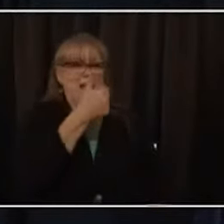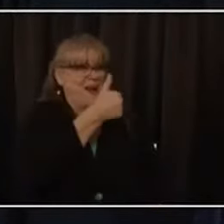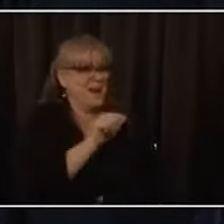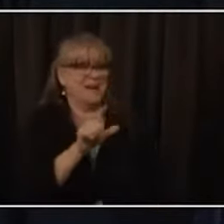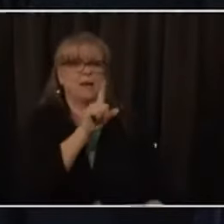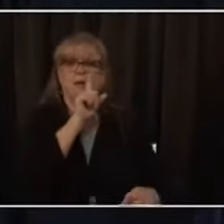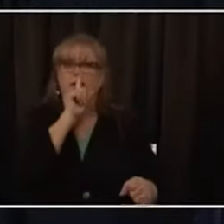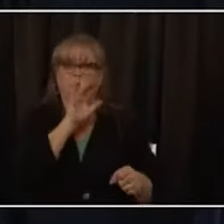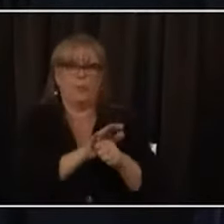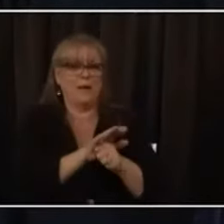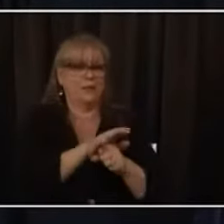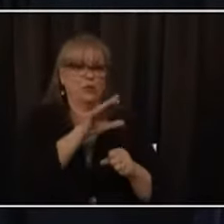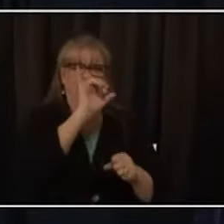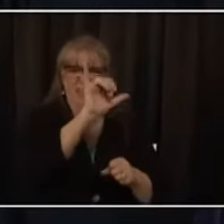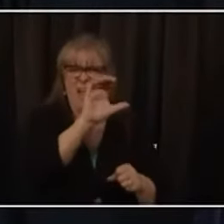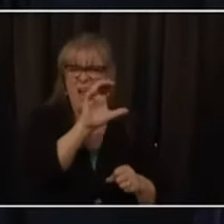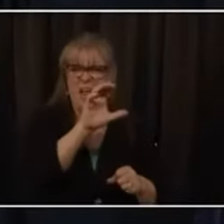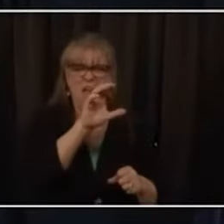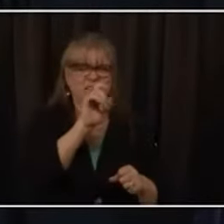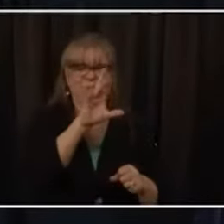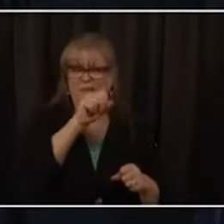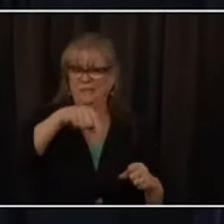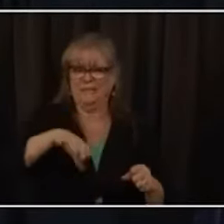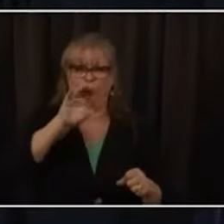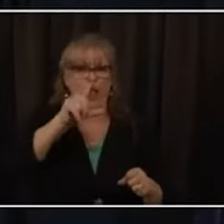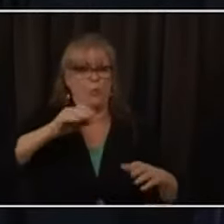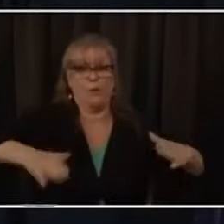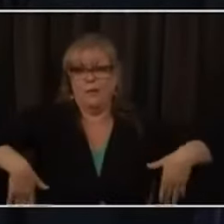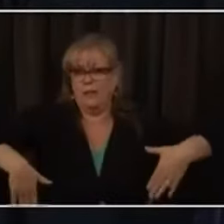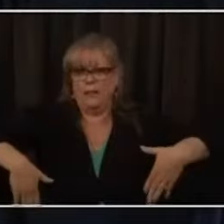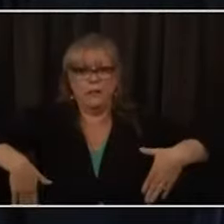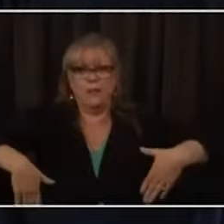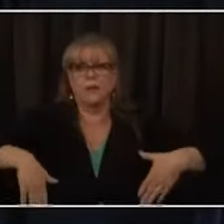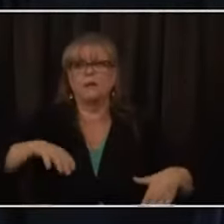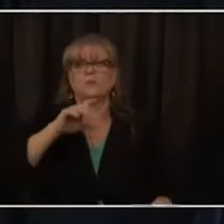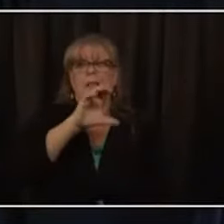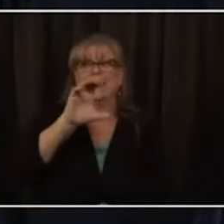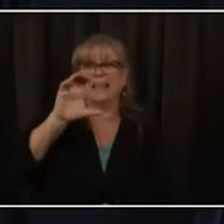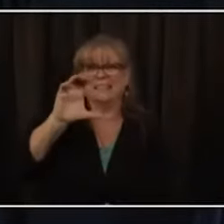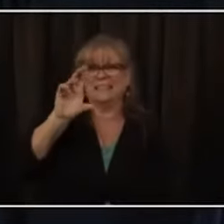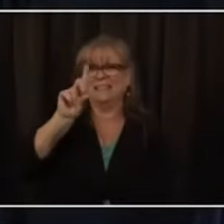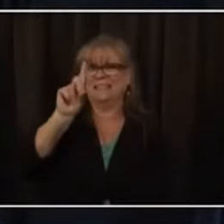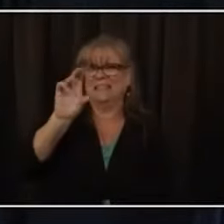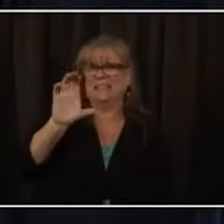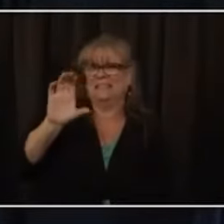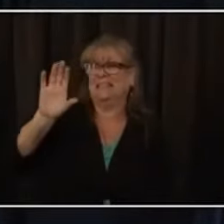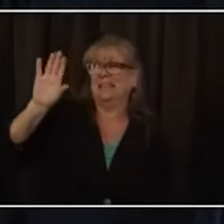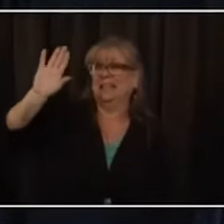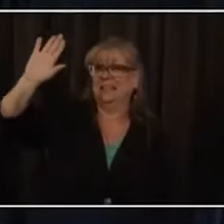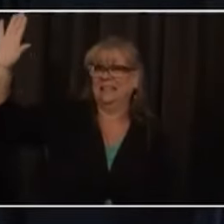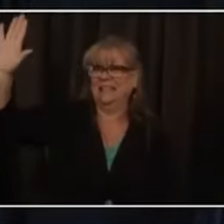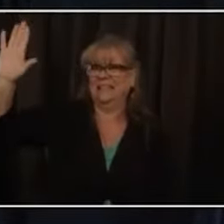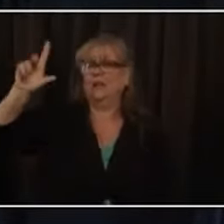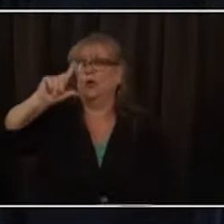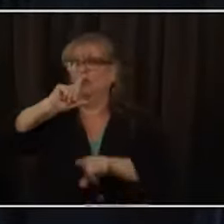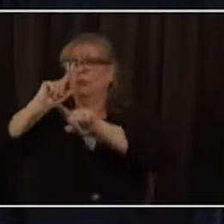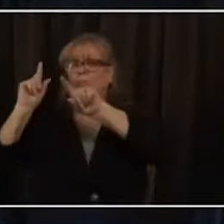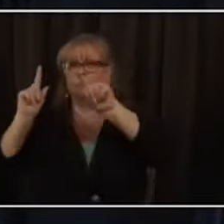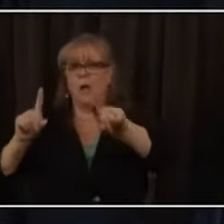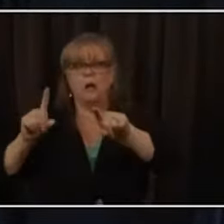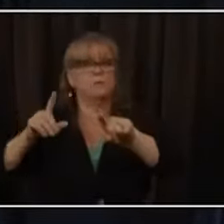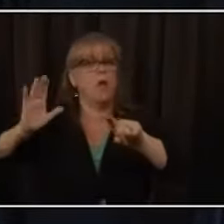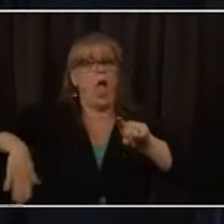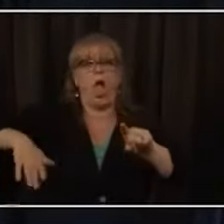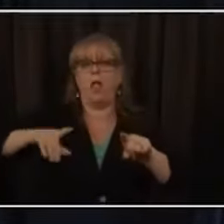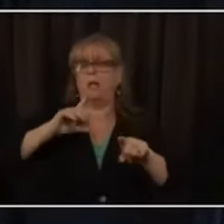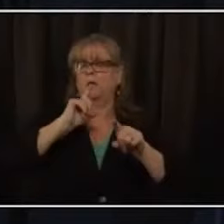aware of, and the 6 cases reported this morning did not include any cases in Colorado. We are working with